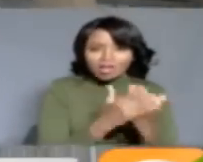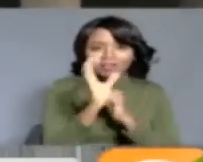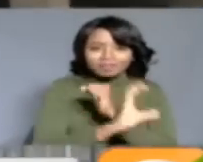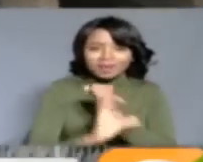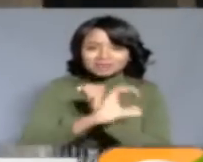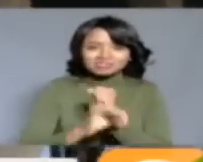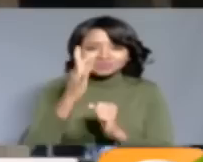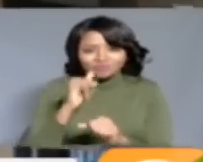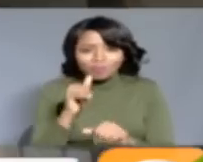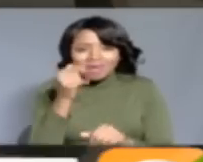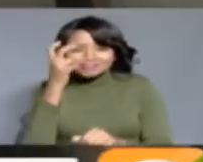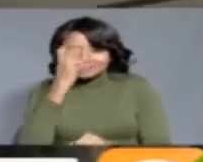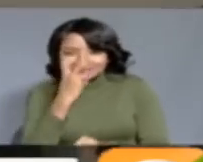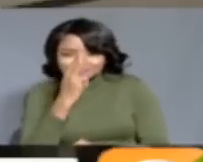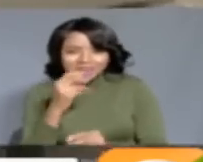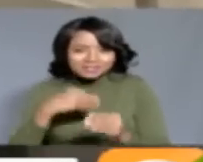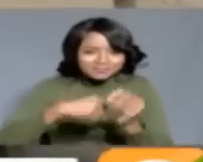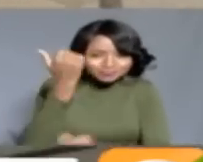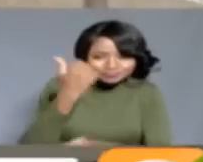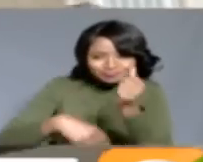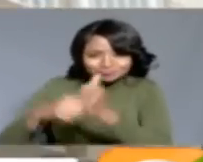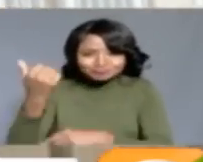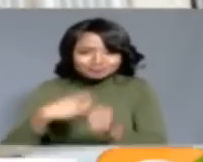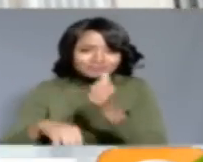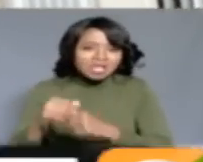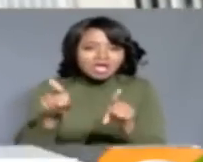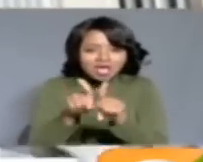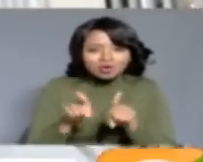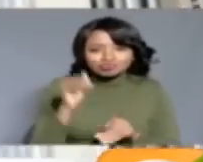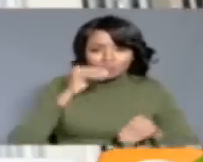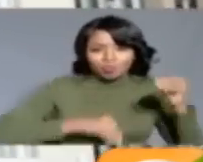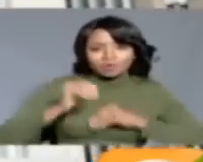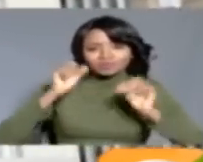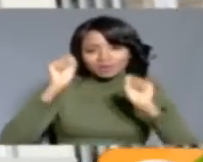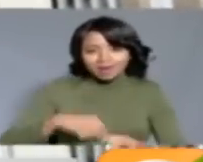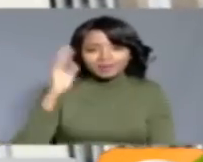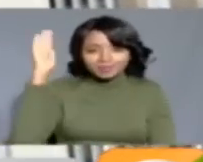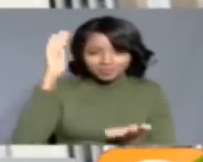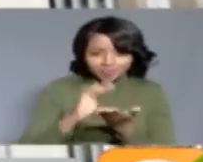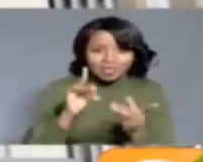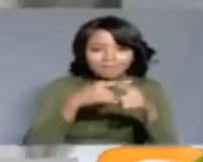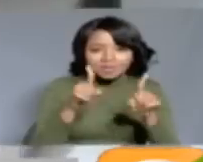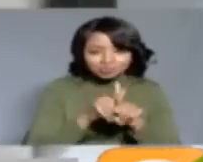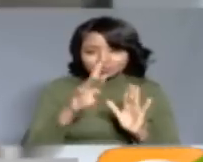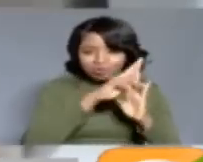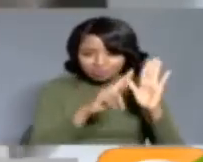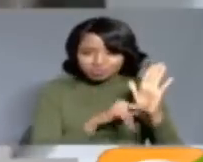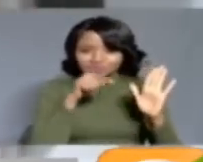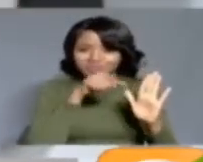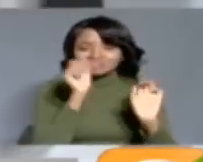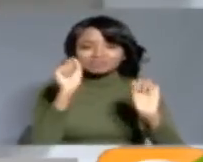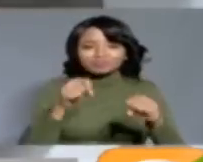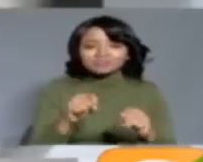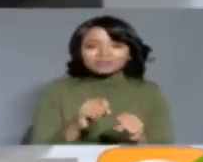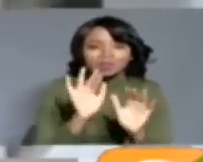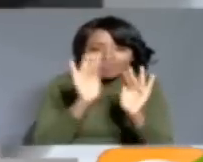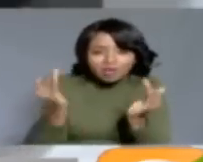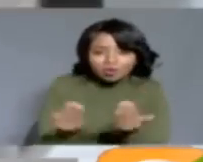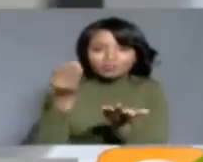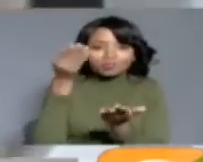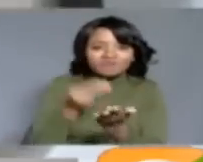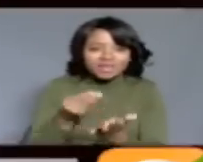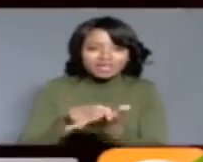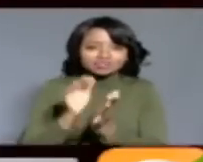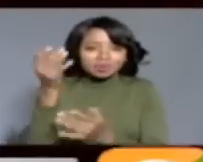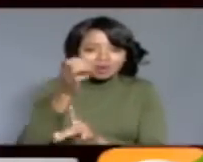suspect cash flows and a remedy to close the taps on process of graft. That the regulations also assures the country's standing in the global financial